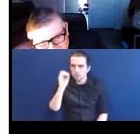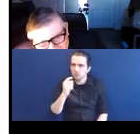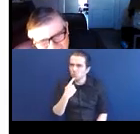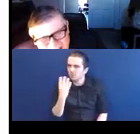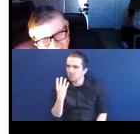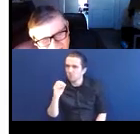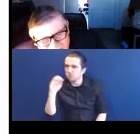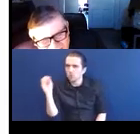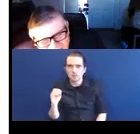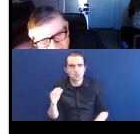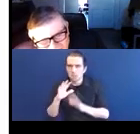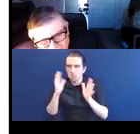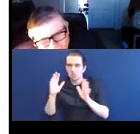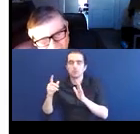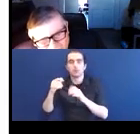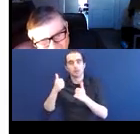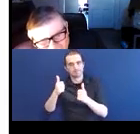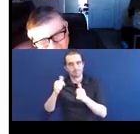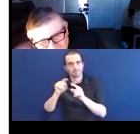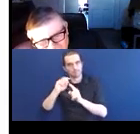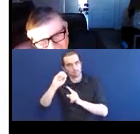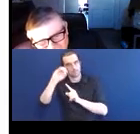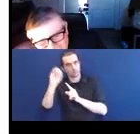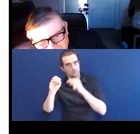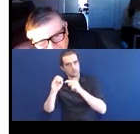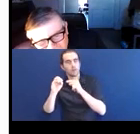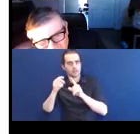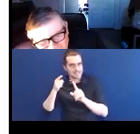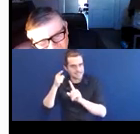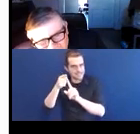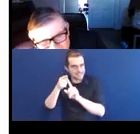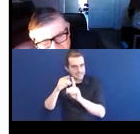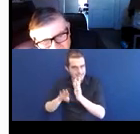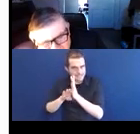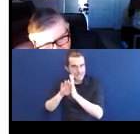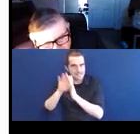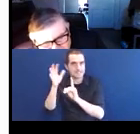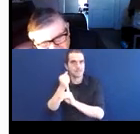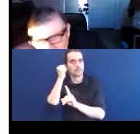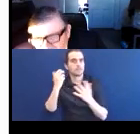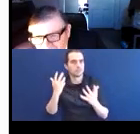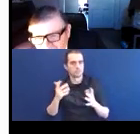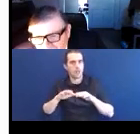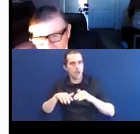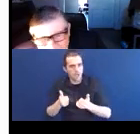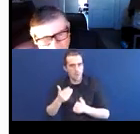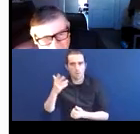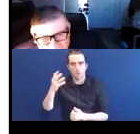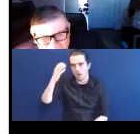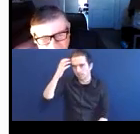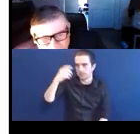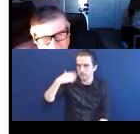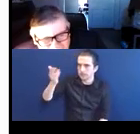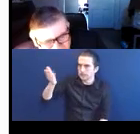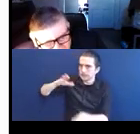governments actually make available grant for disabled people to have the training that they need. What's the